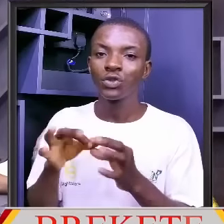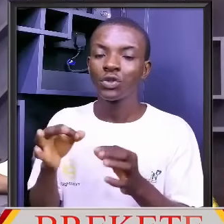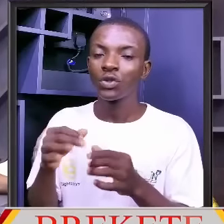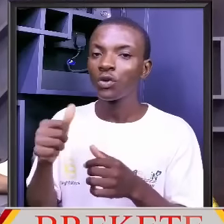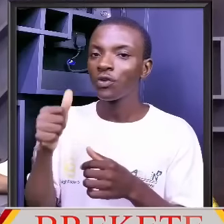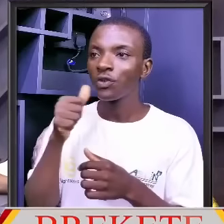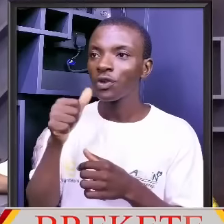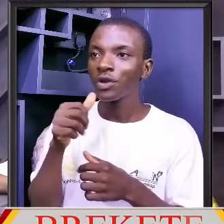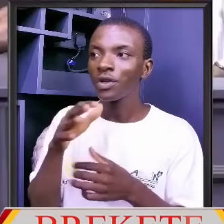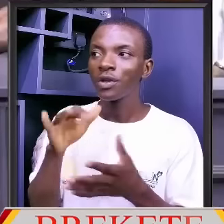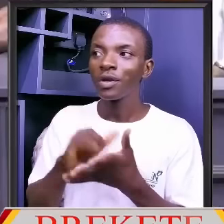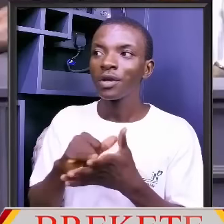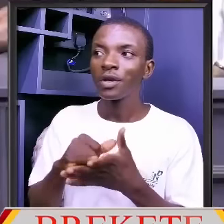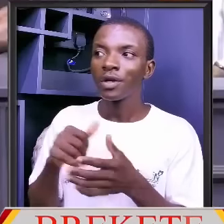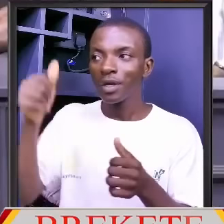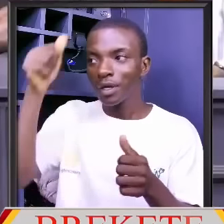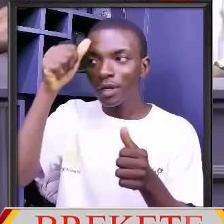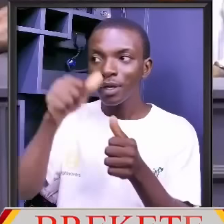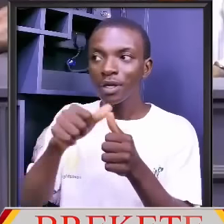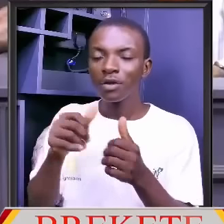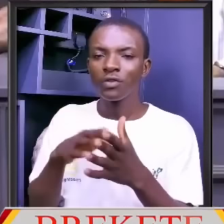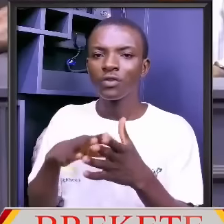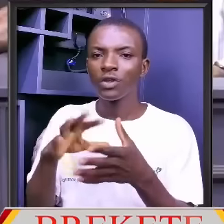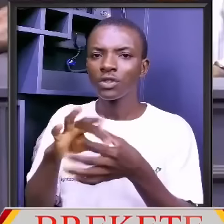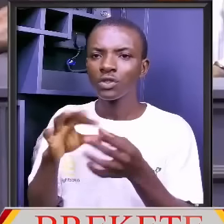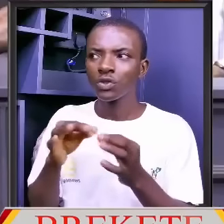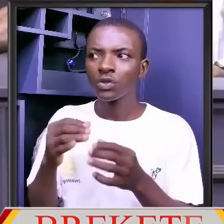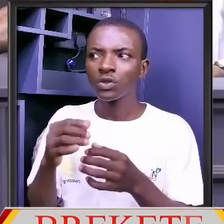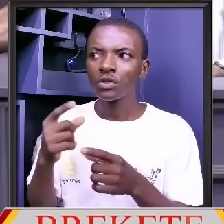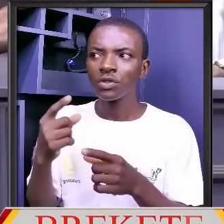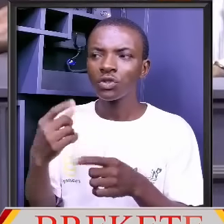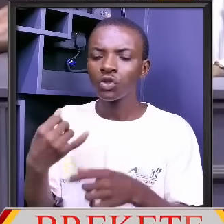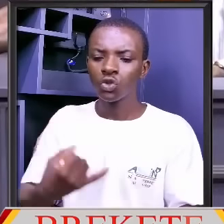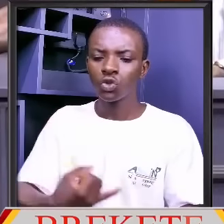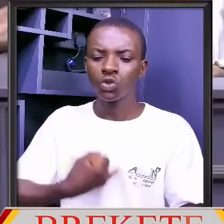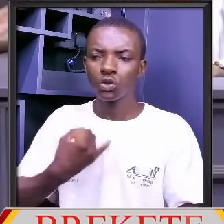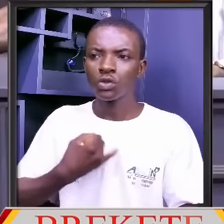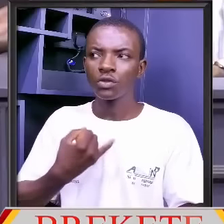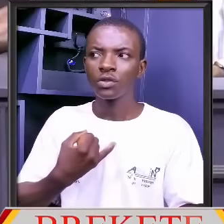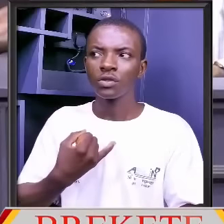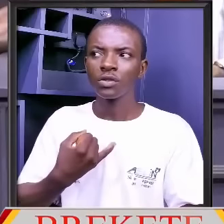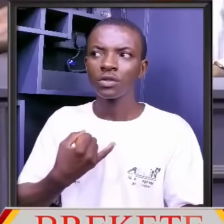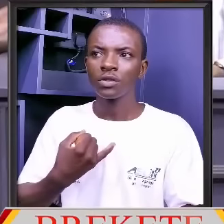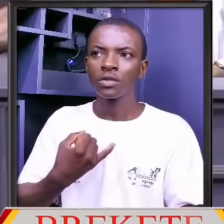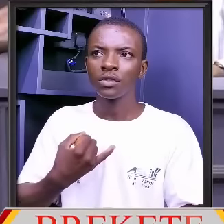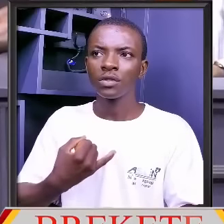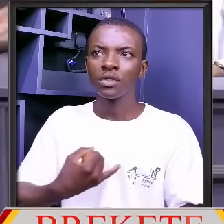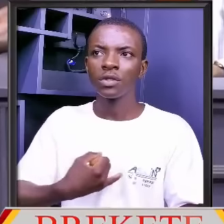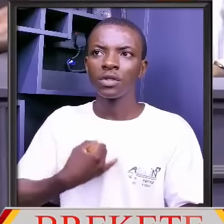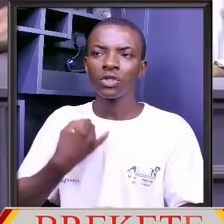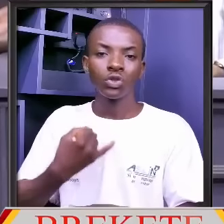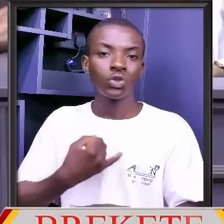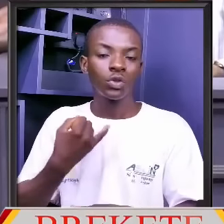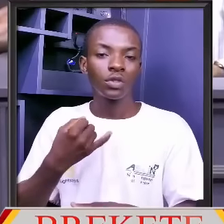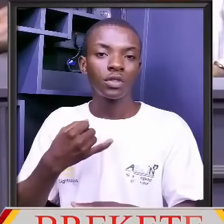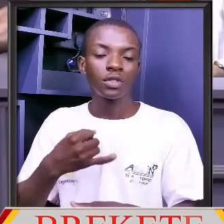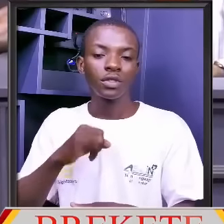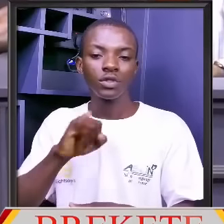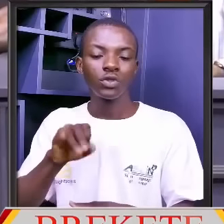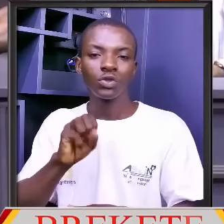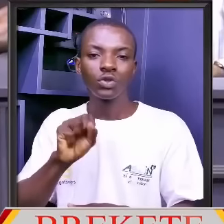this lady reminds me of the story of Joseph. Joseph was rejected by his own